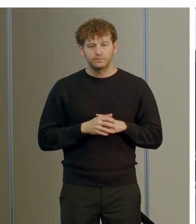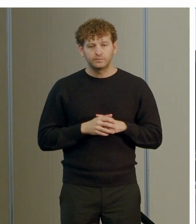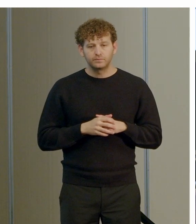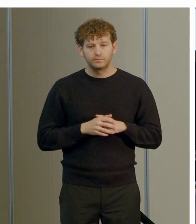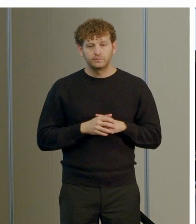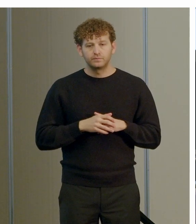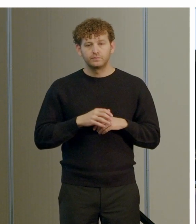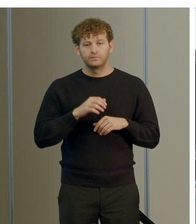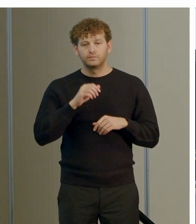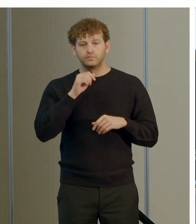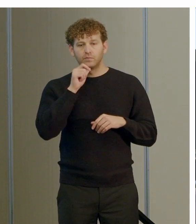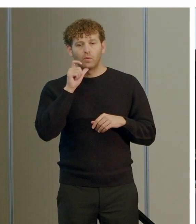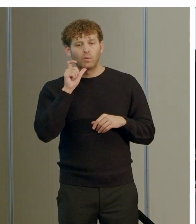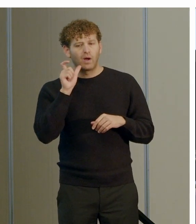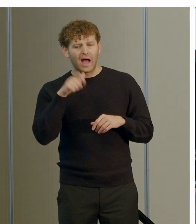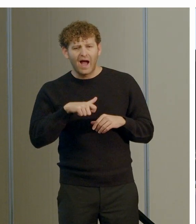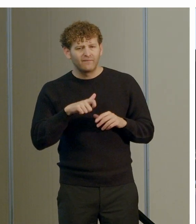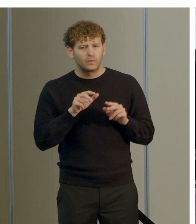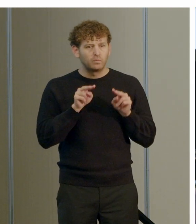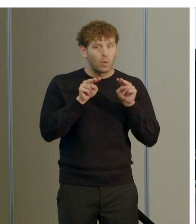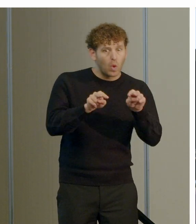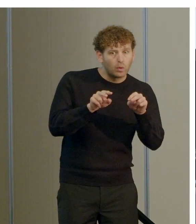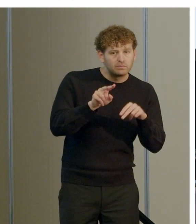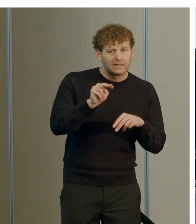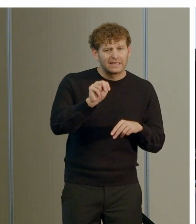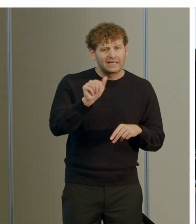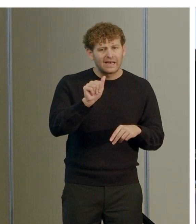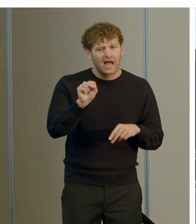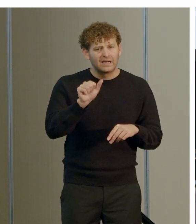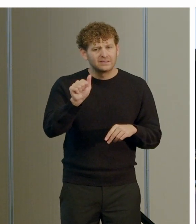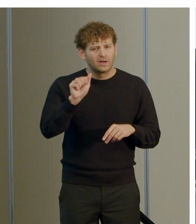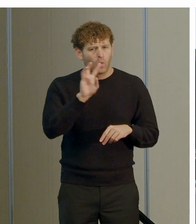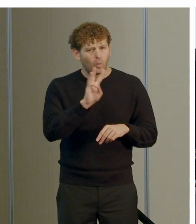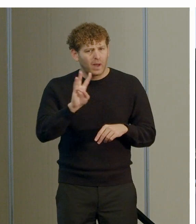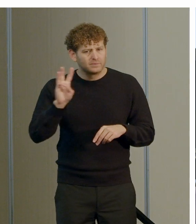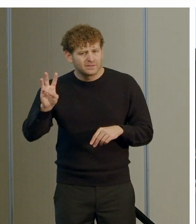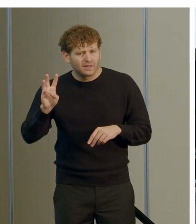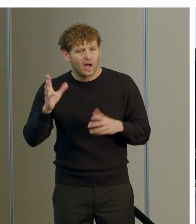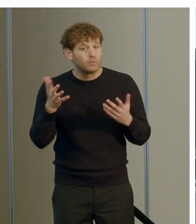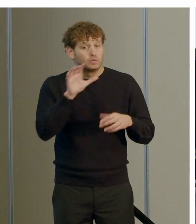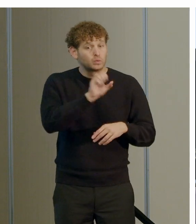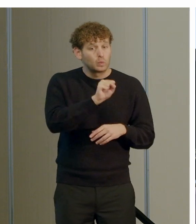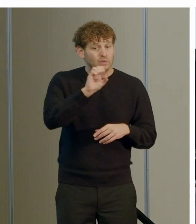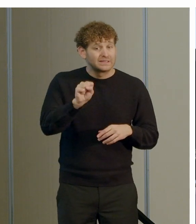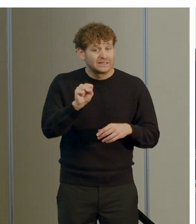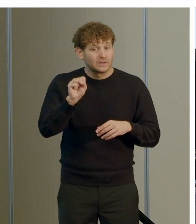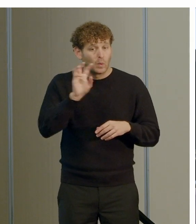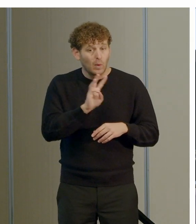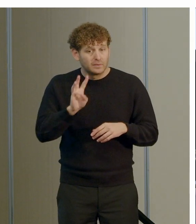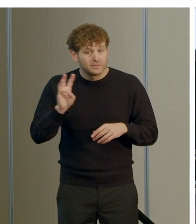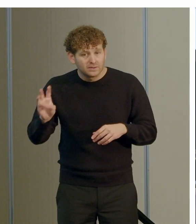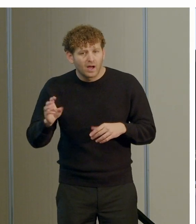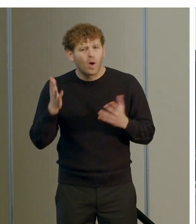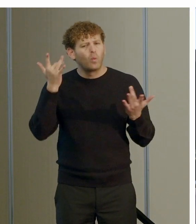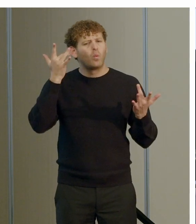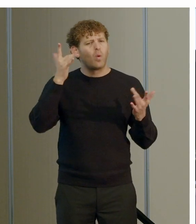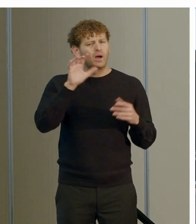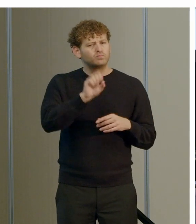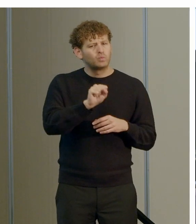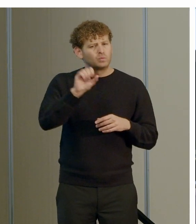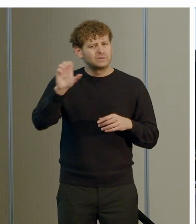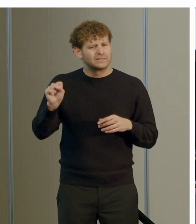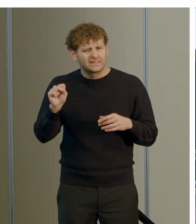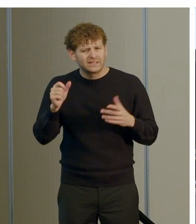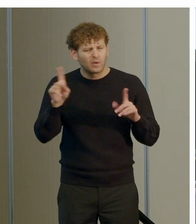same type of information as, say, you would through Social Security, where you critically, I need to find out what my money is, or a Treasury Department,